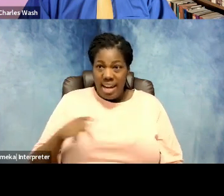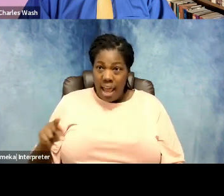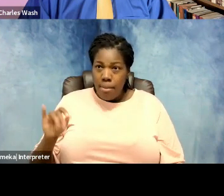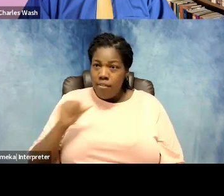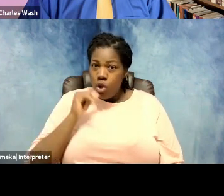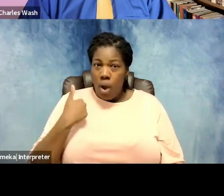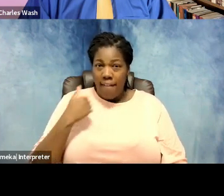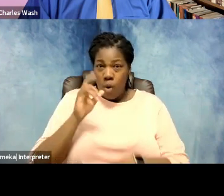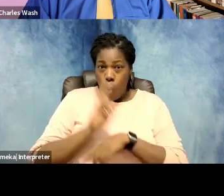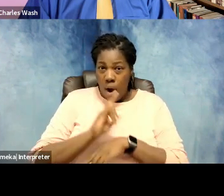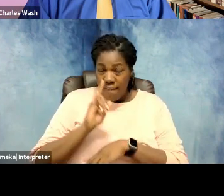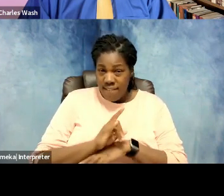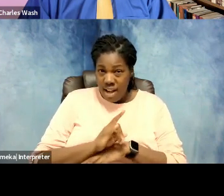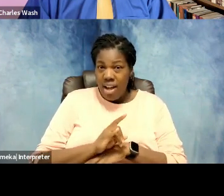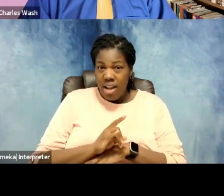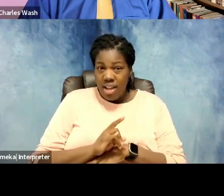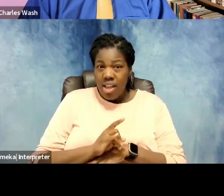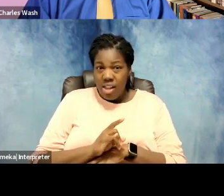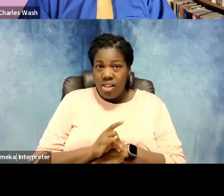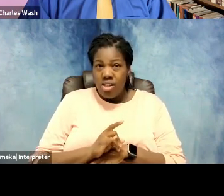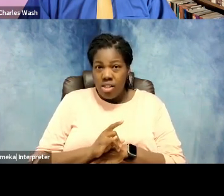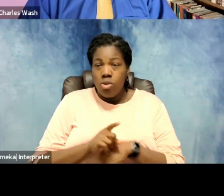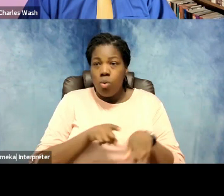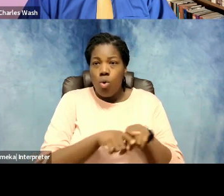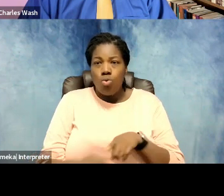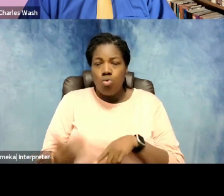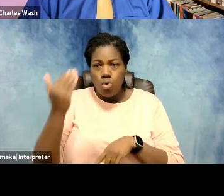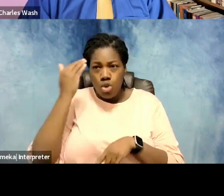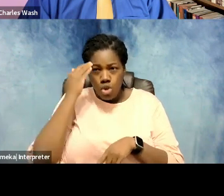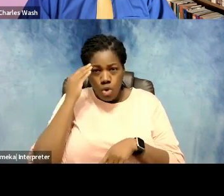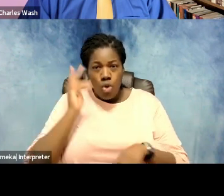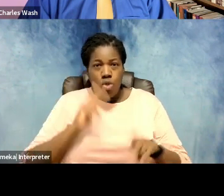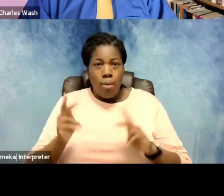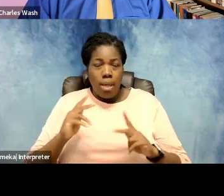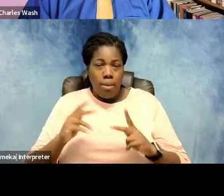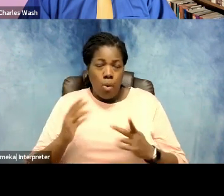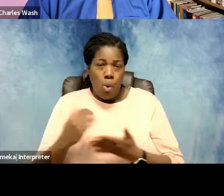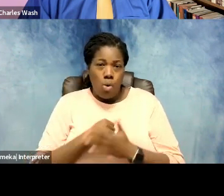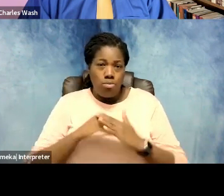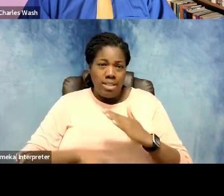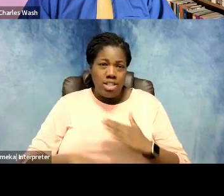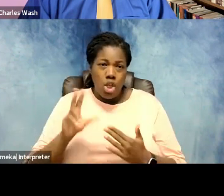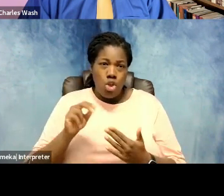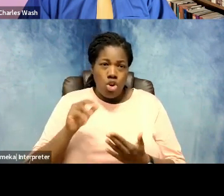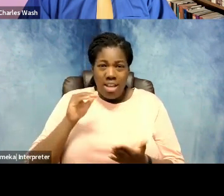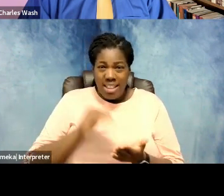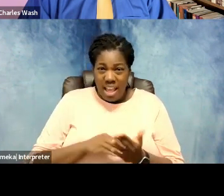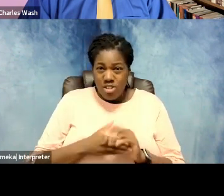to Wi-Fi, like here in the state of Ohio, we also know that those making less than $30,000 a year have access to a